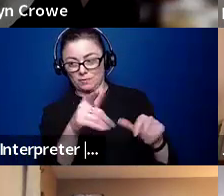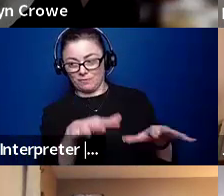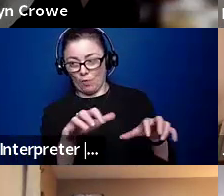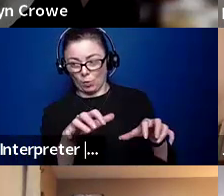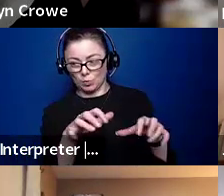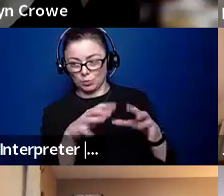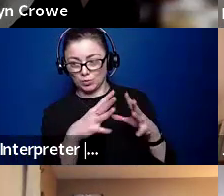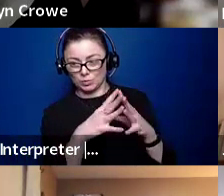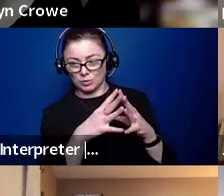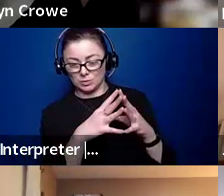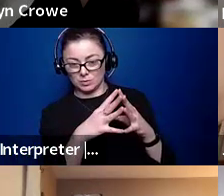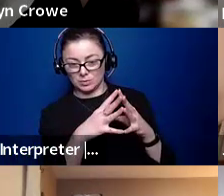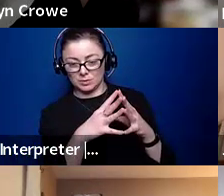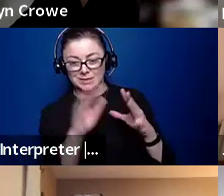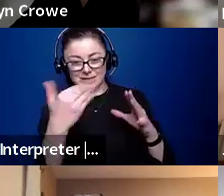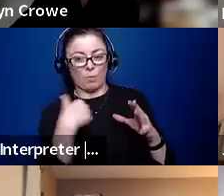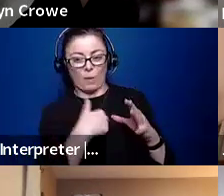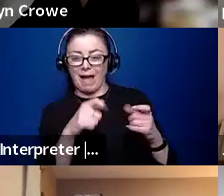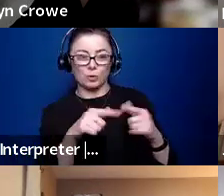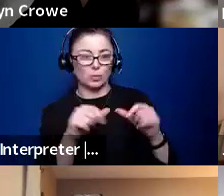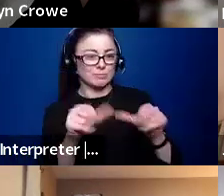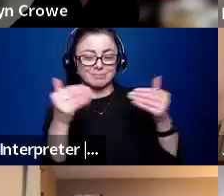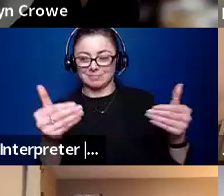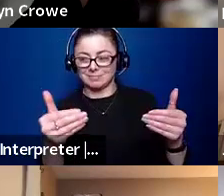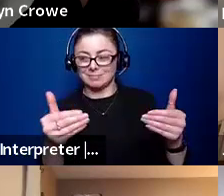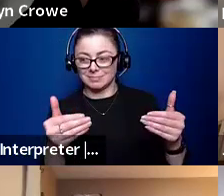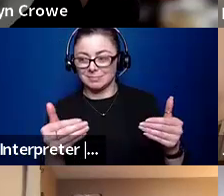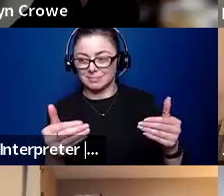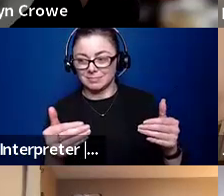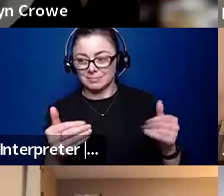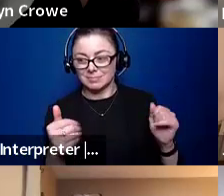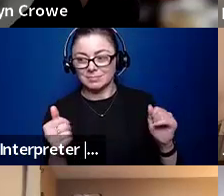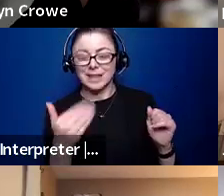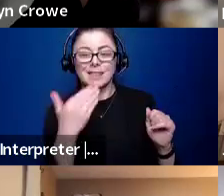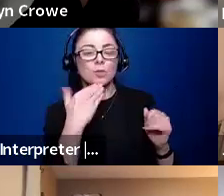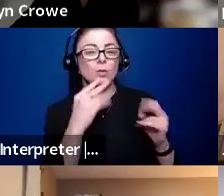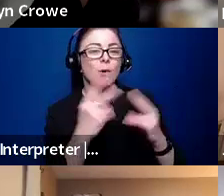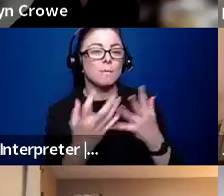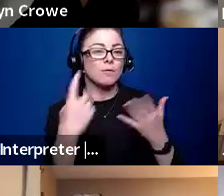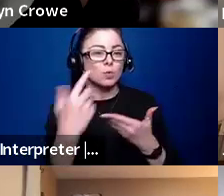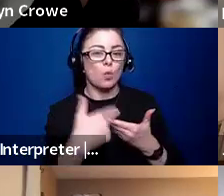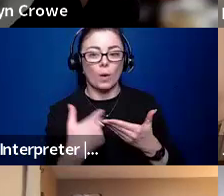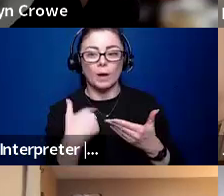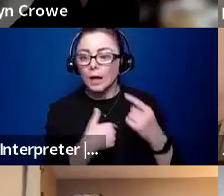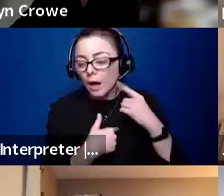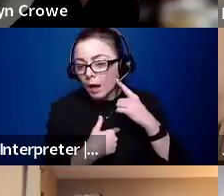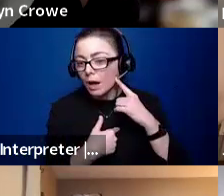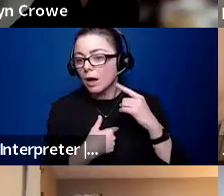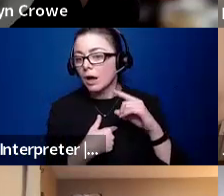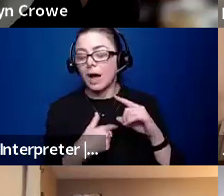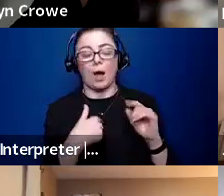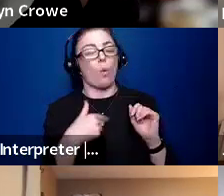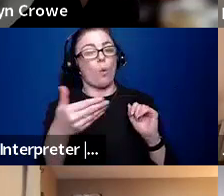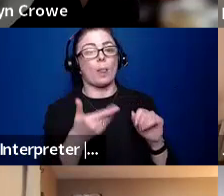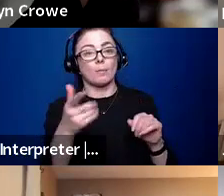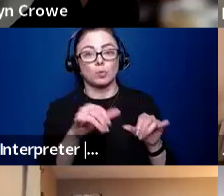there, but we do need to move forward with our next speaker. So thank you so much for joining, and we both parties welcome you to